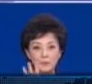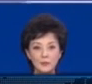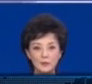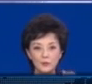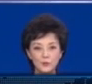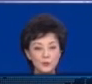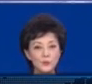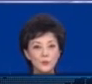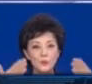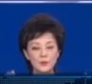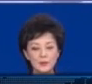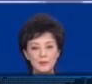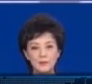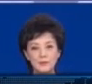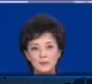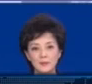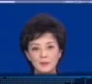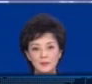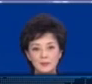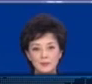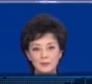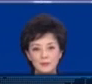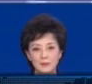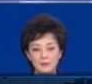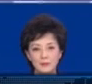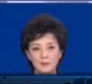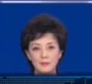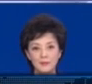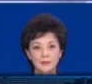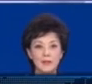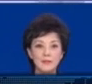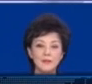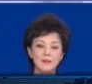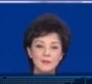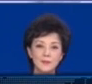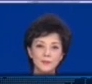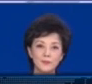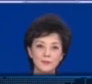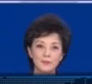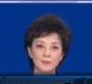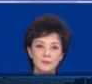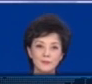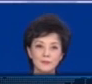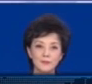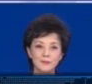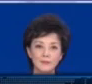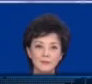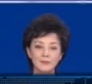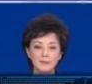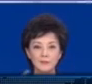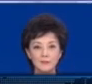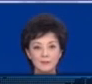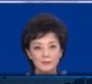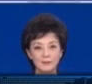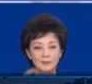own contribution in fighting against the COVID-19. Once again, I would like to say a big thank you to all